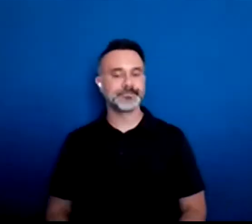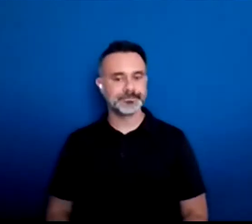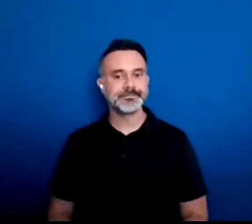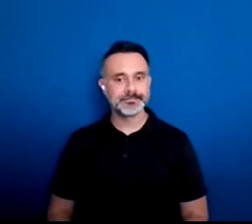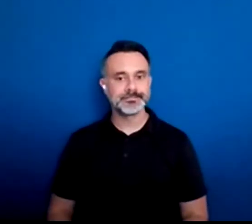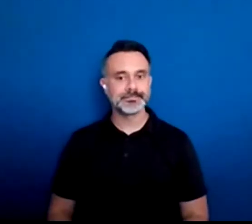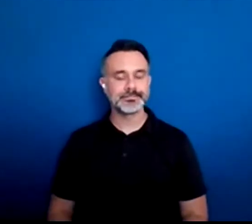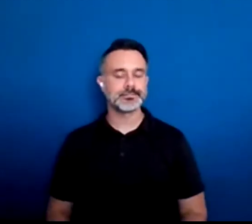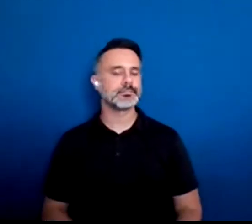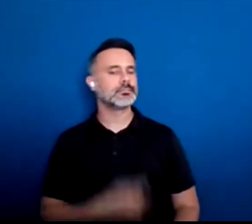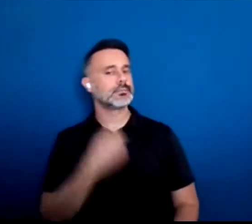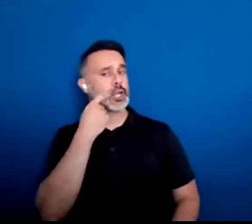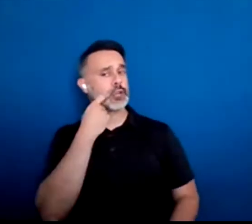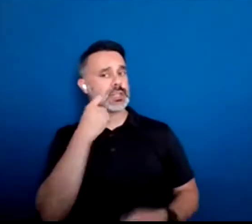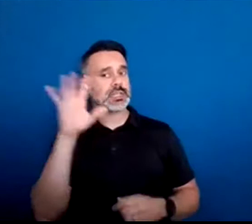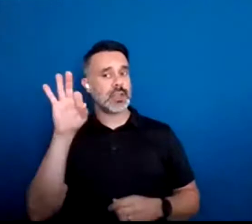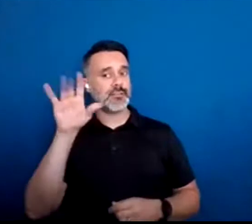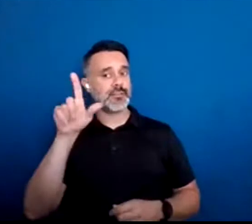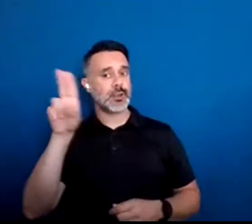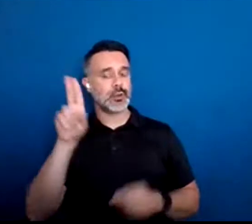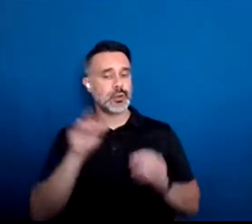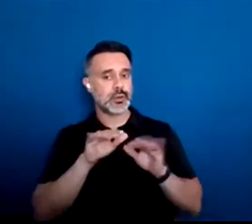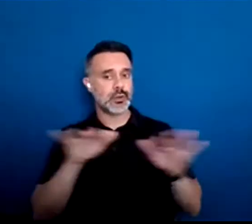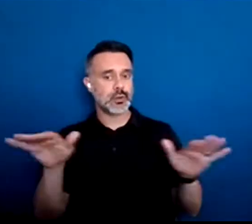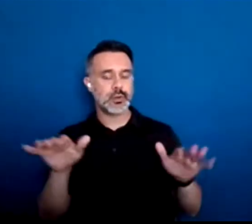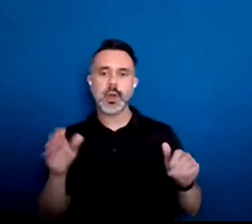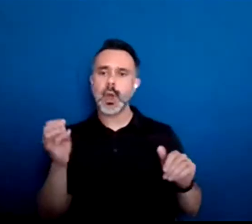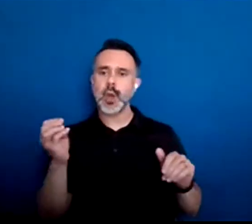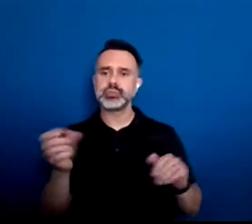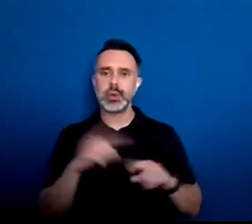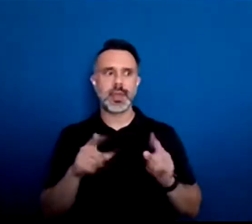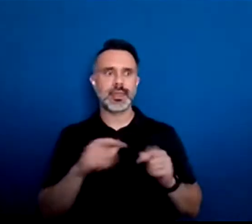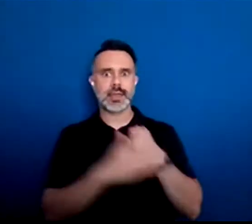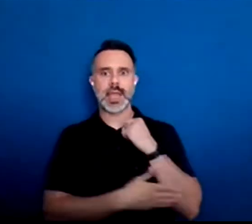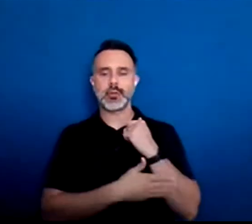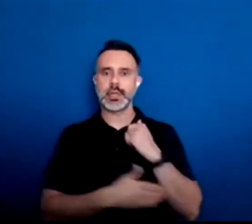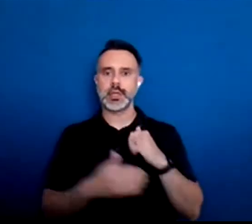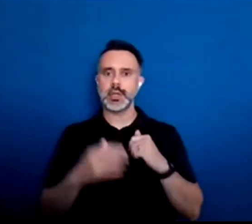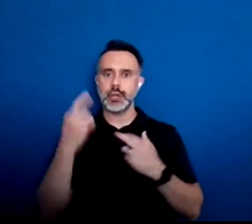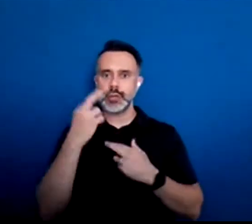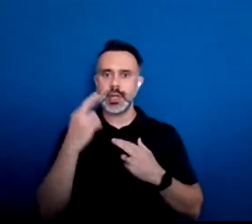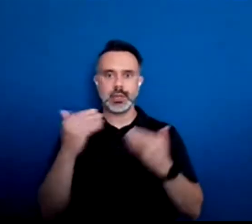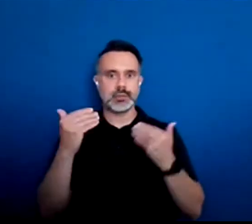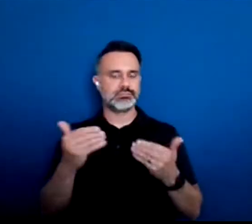The recent flu season was extremely cold. Will the county recommend that we all don masks next flu season?